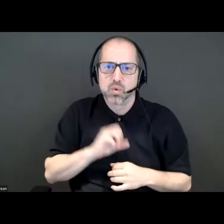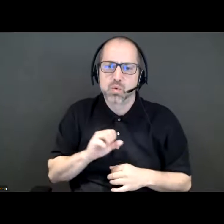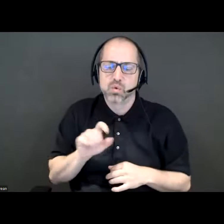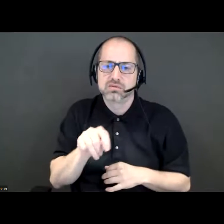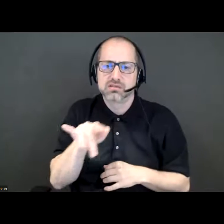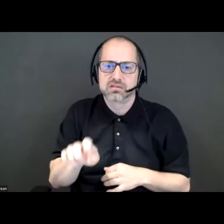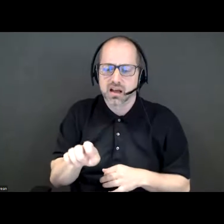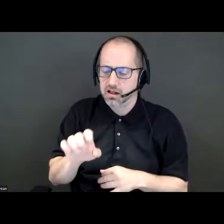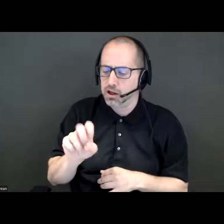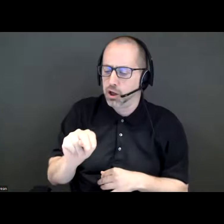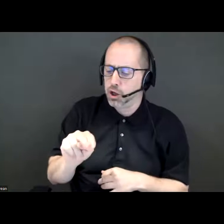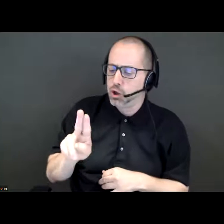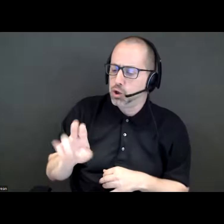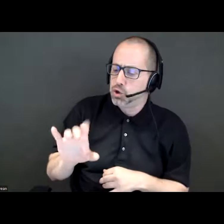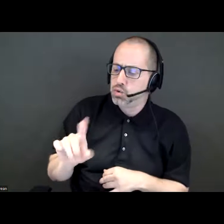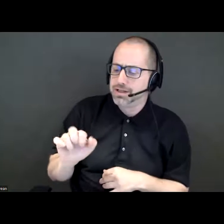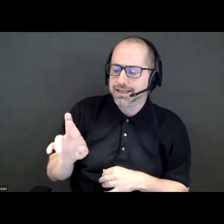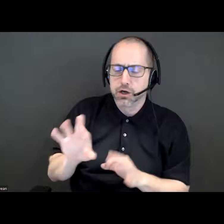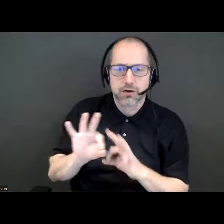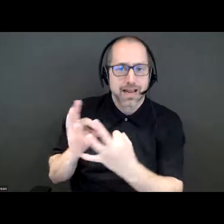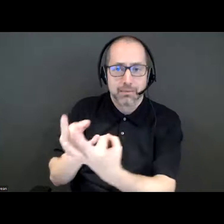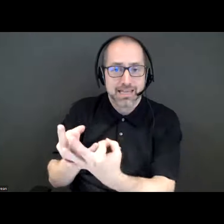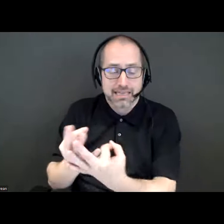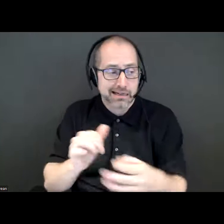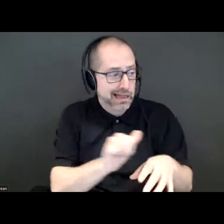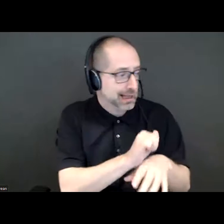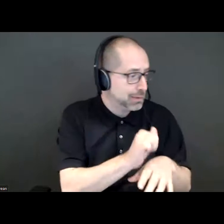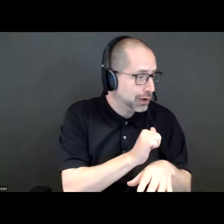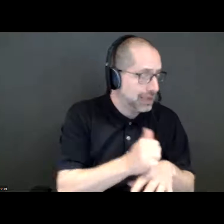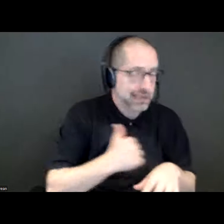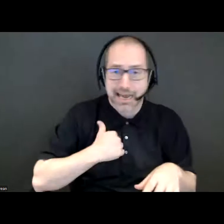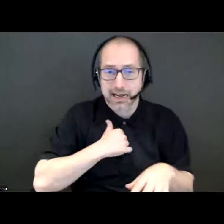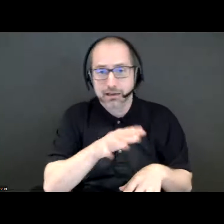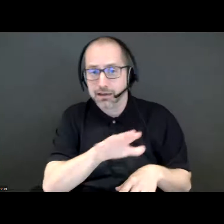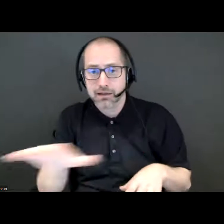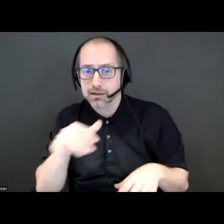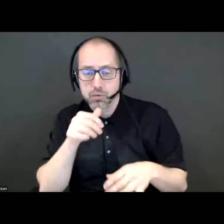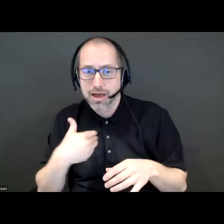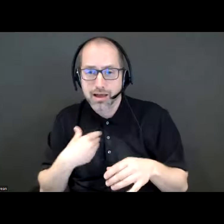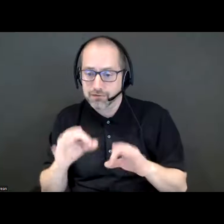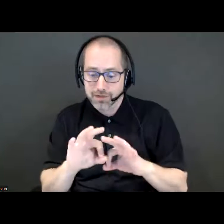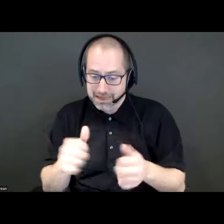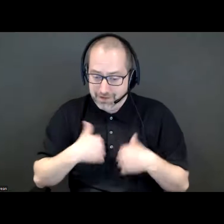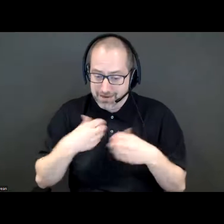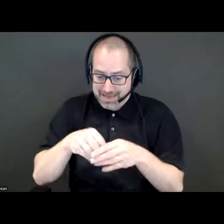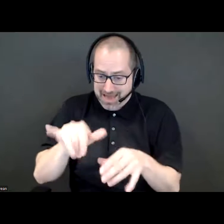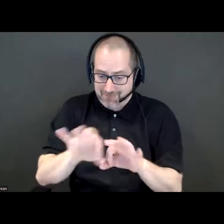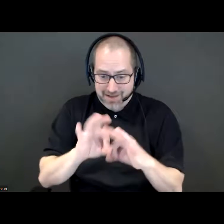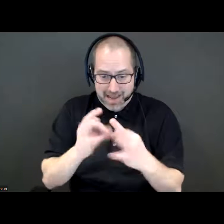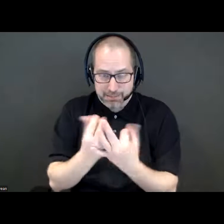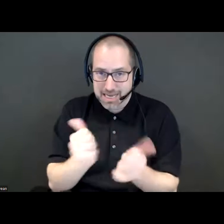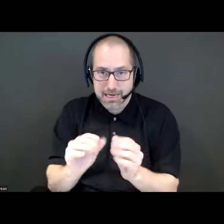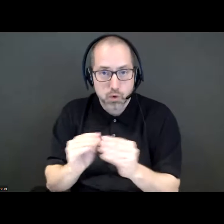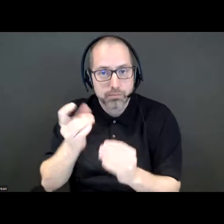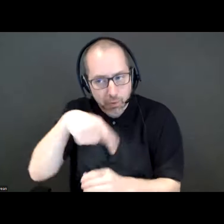neighborhoods in Alberta or anywhere else in Canada anymore, but we can create that community for ourselves, a